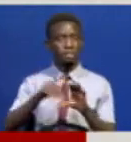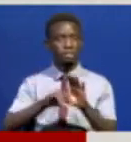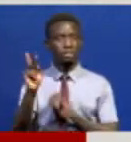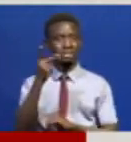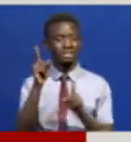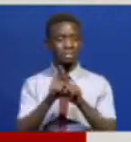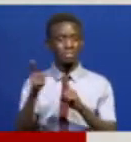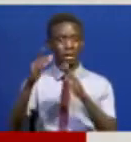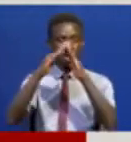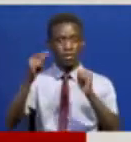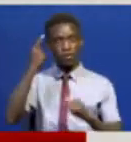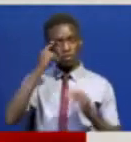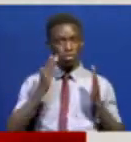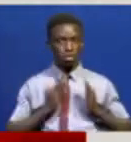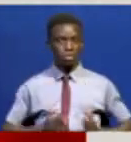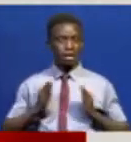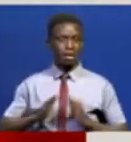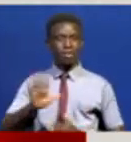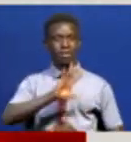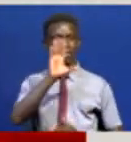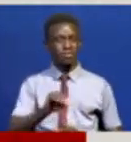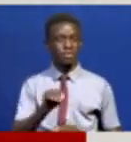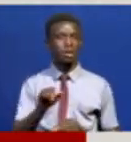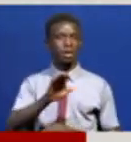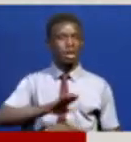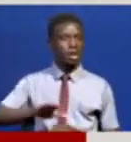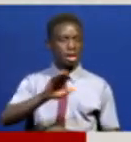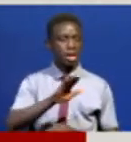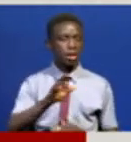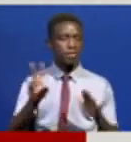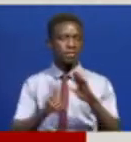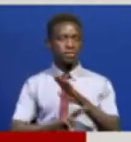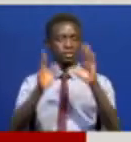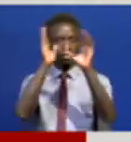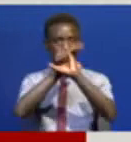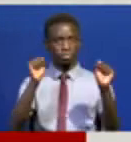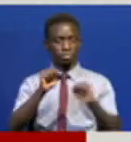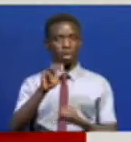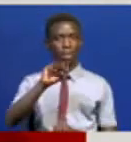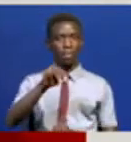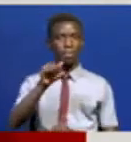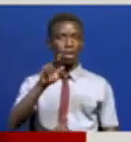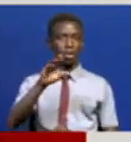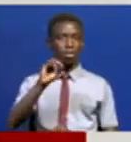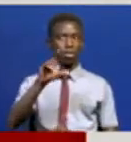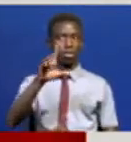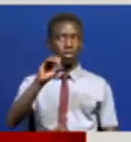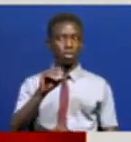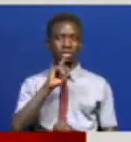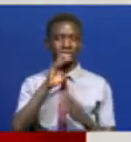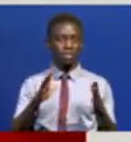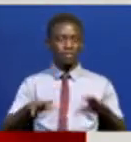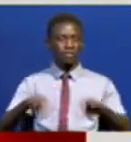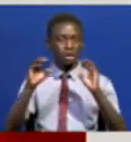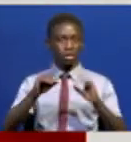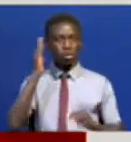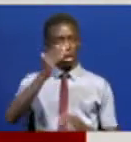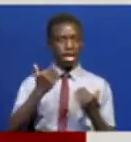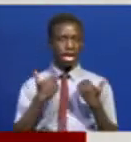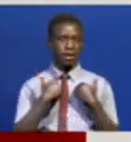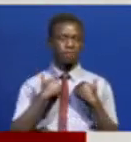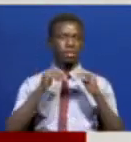Habitat for Humanity's Africa Areas Vice President Maurice Makolo says the findings will inform critical review